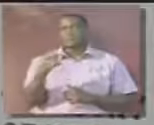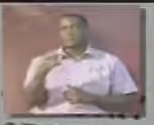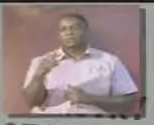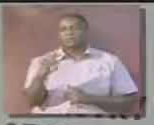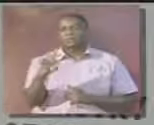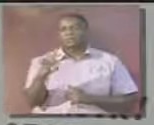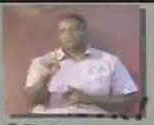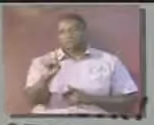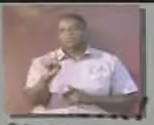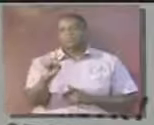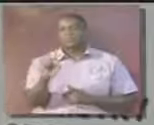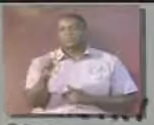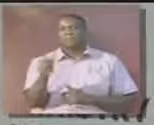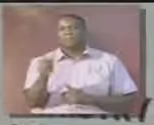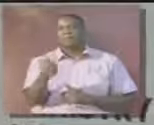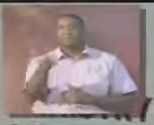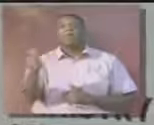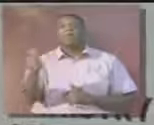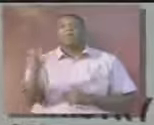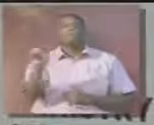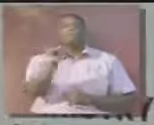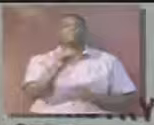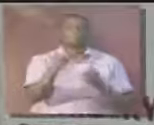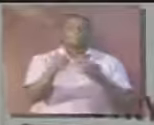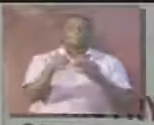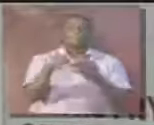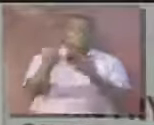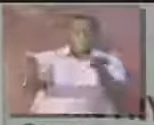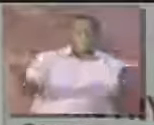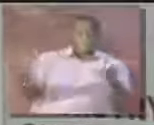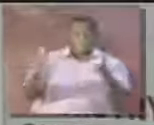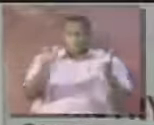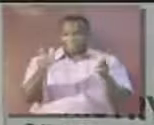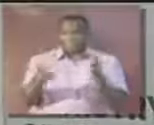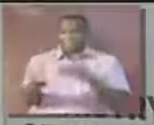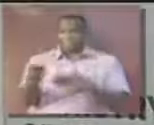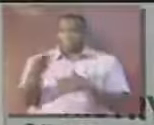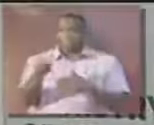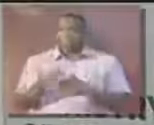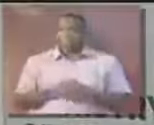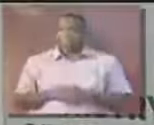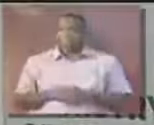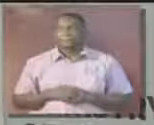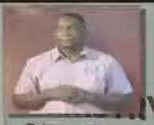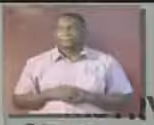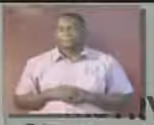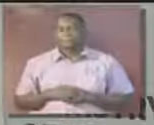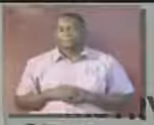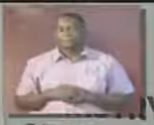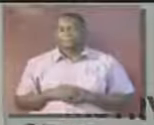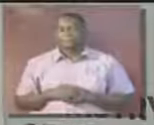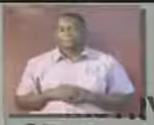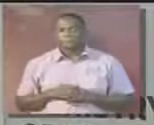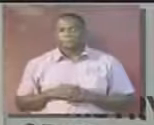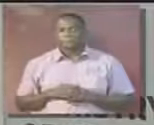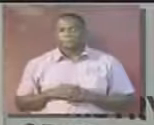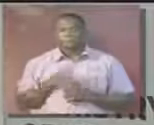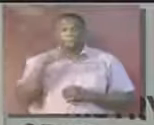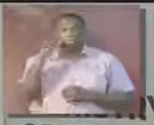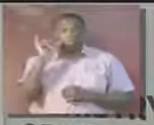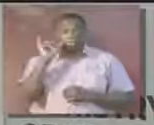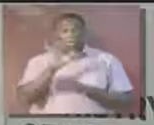of the viewing and listening public. So I'll first give the clinical update for this morning. So as of 30th of